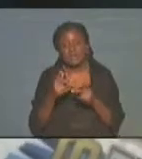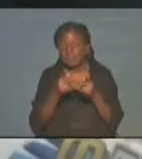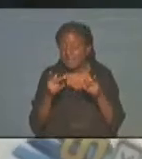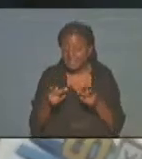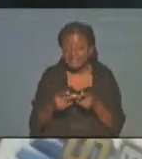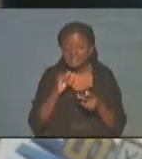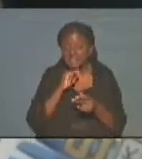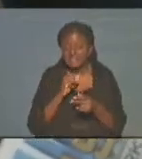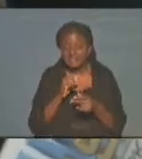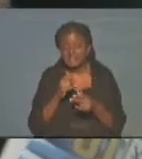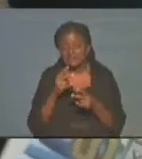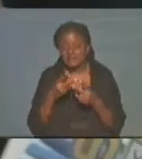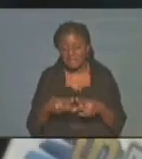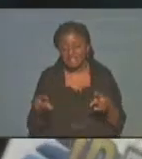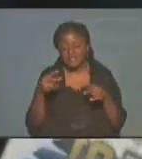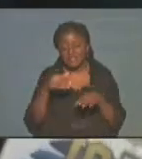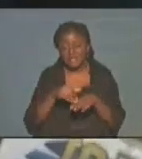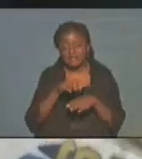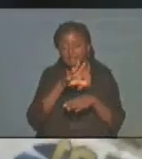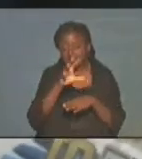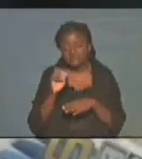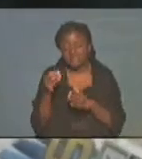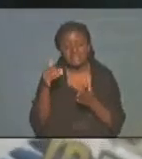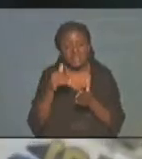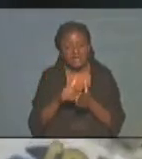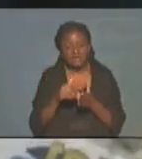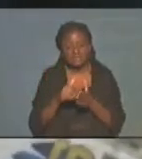is valued at $50,000,